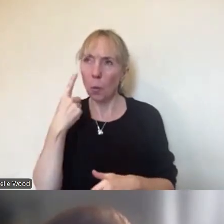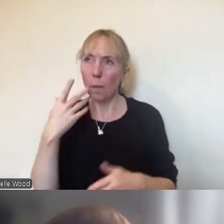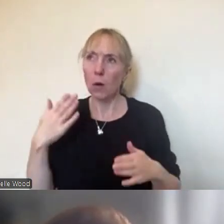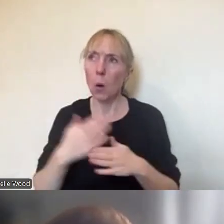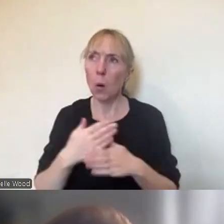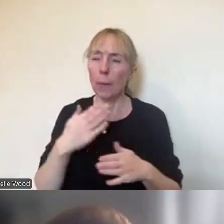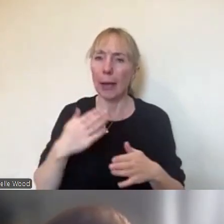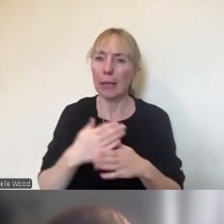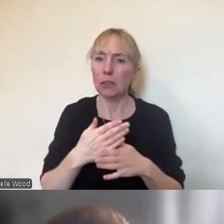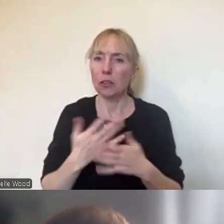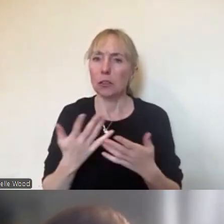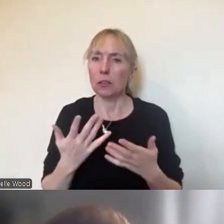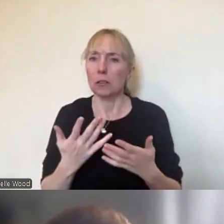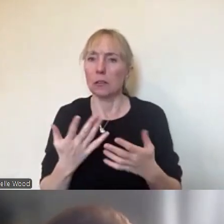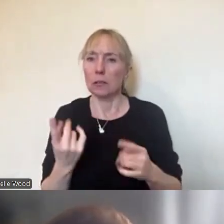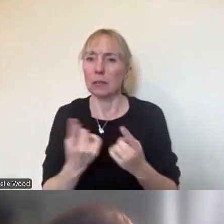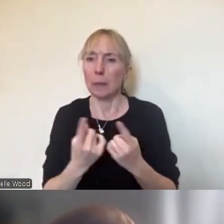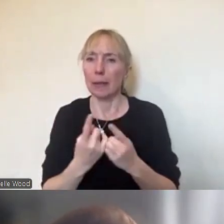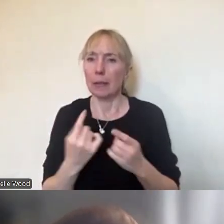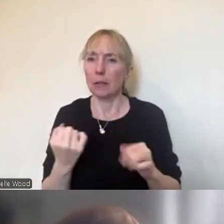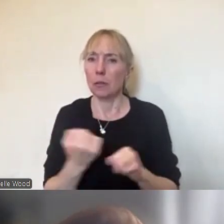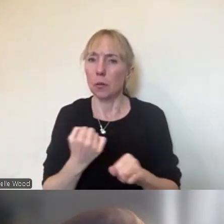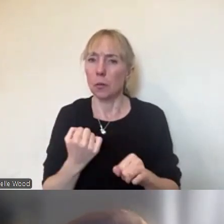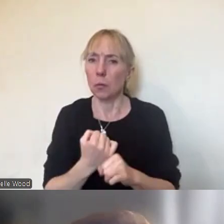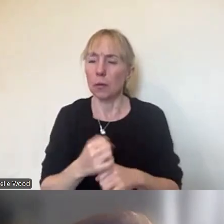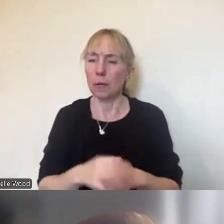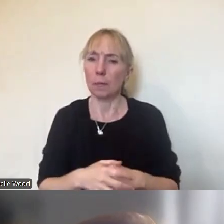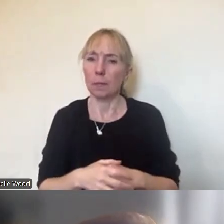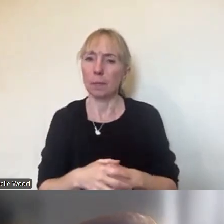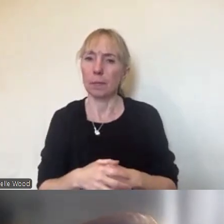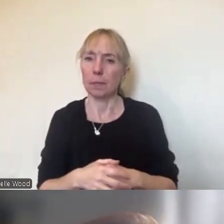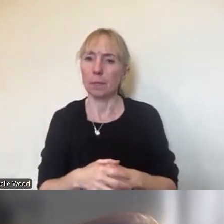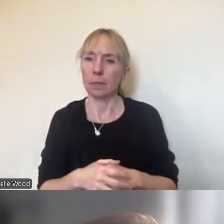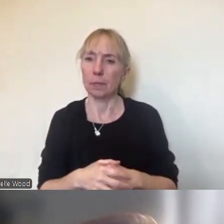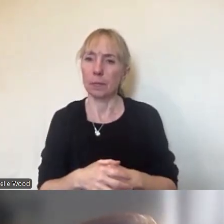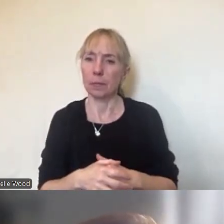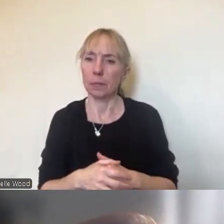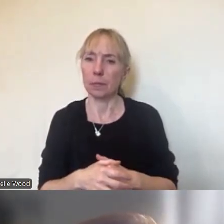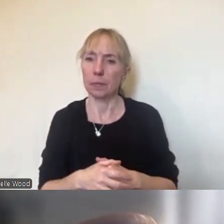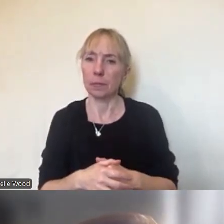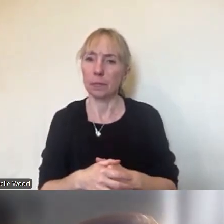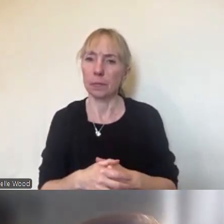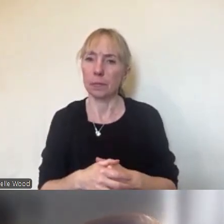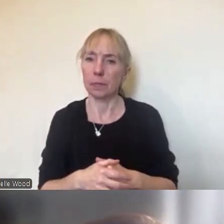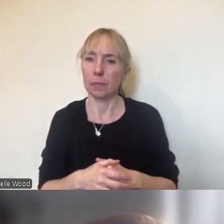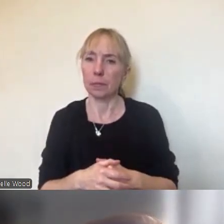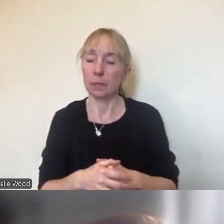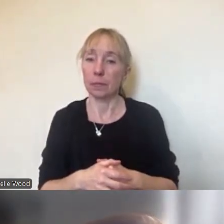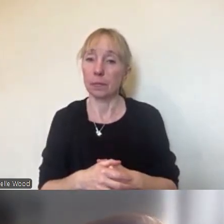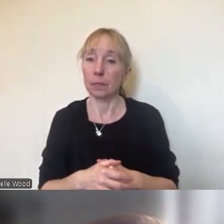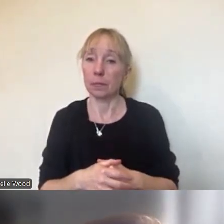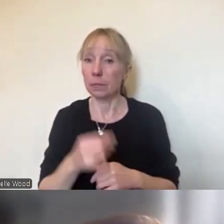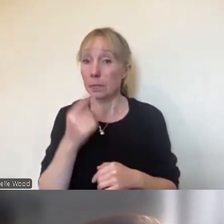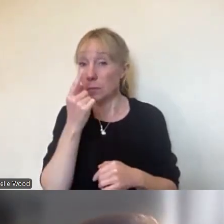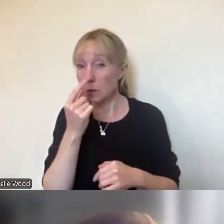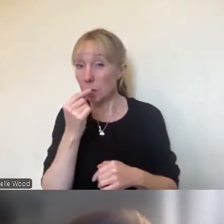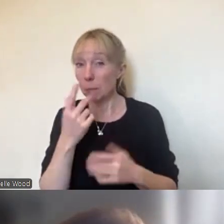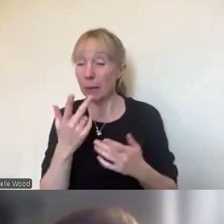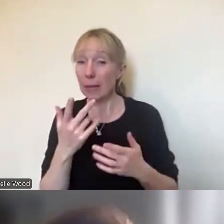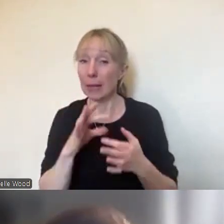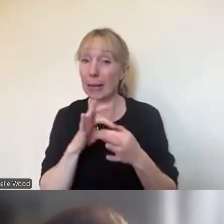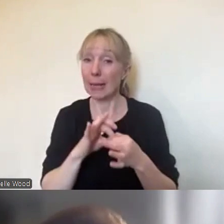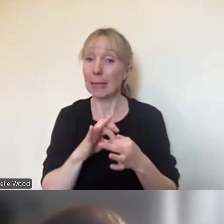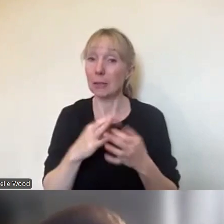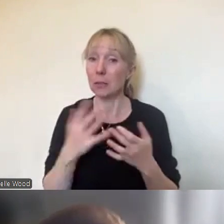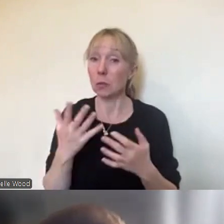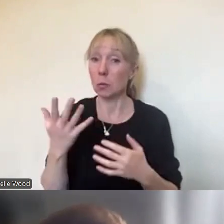or to occupy yourself. And she's asking if it could have been a step to income, perhaps, or